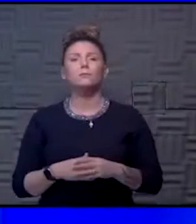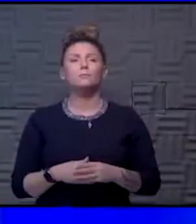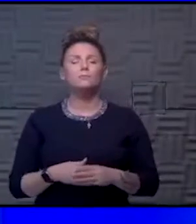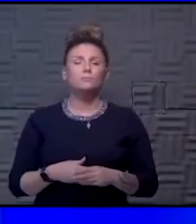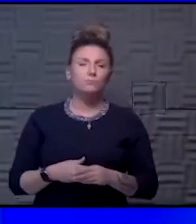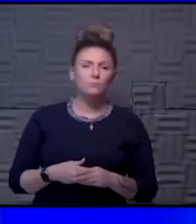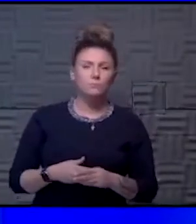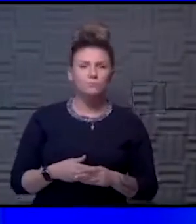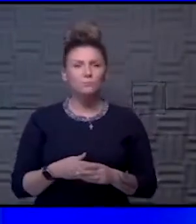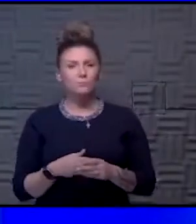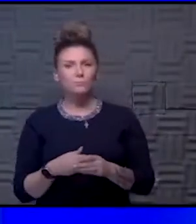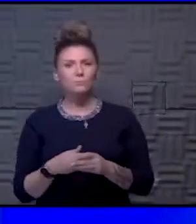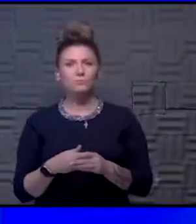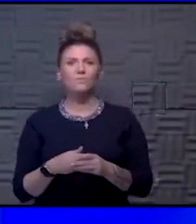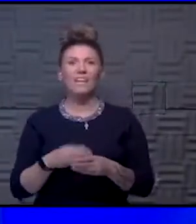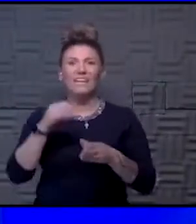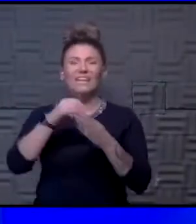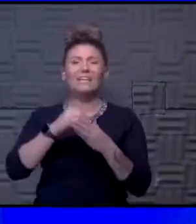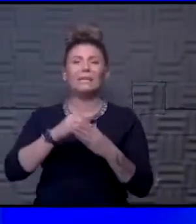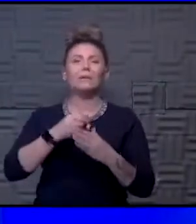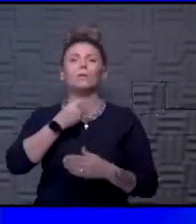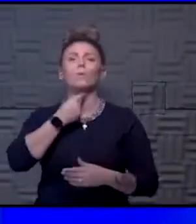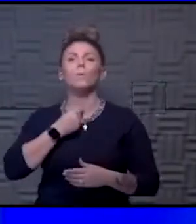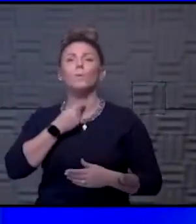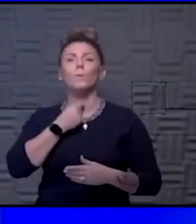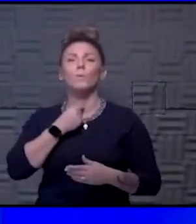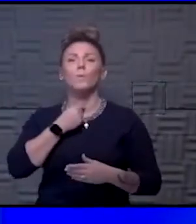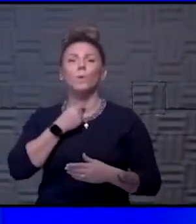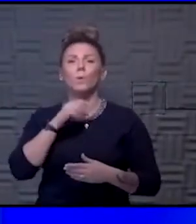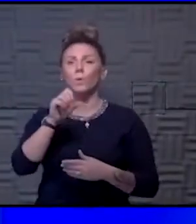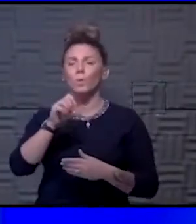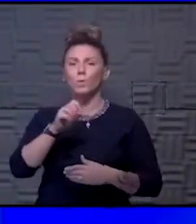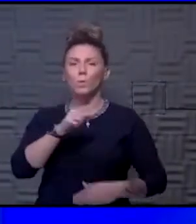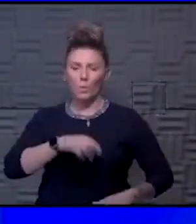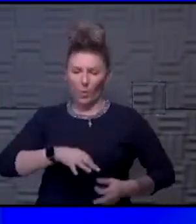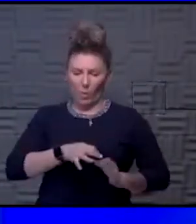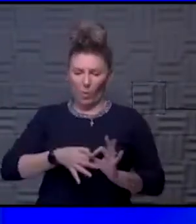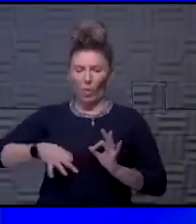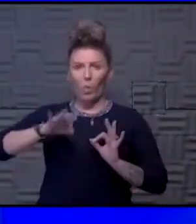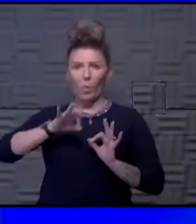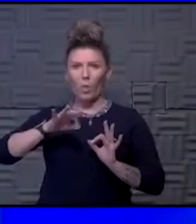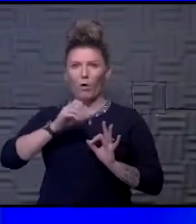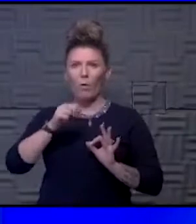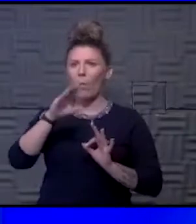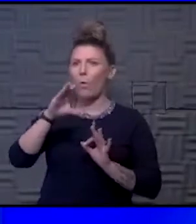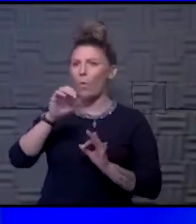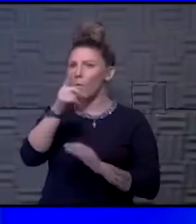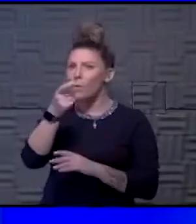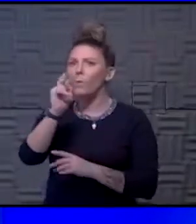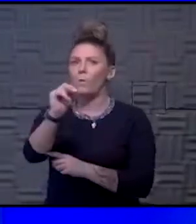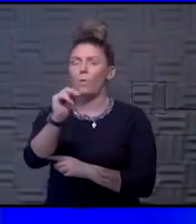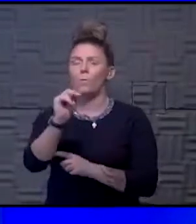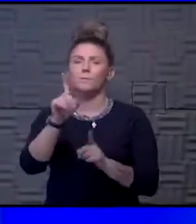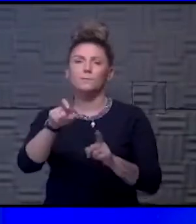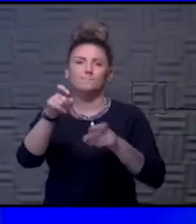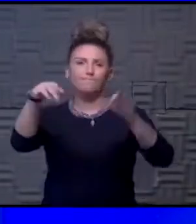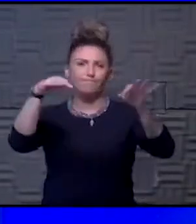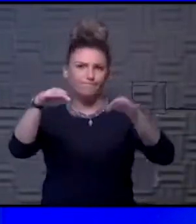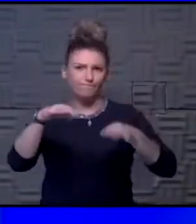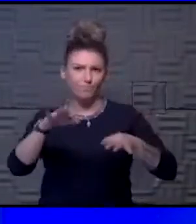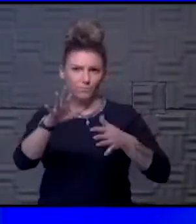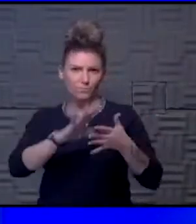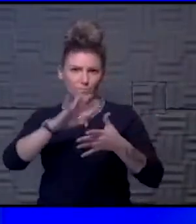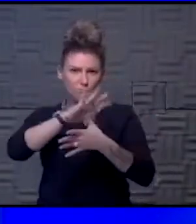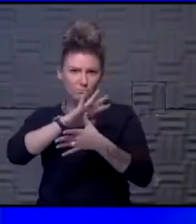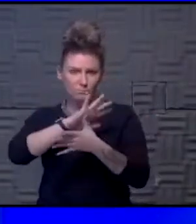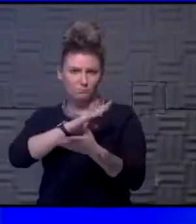in your esophagus, stomach, your colon. So those are risks that you need to weigh. And so I think discussing that with your primary care physician or